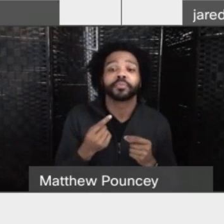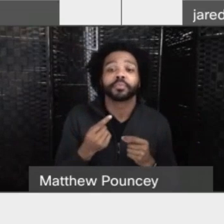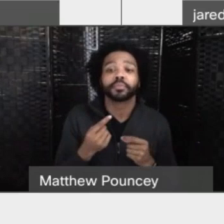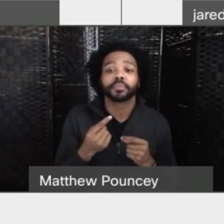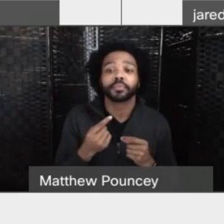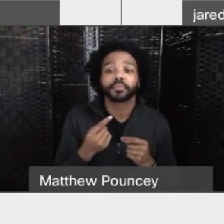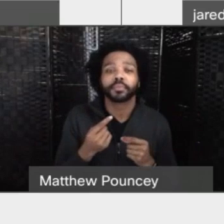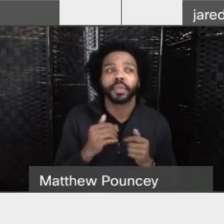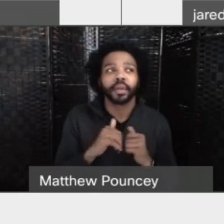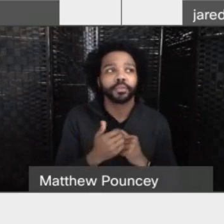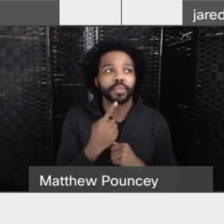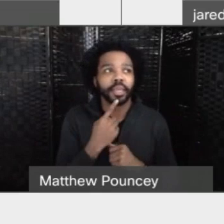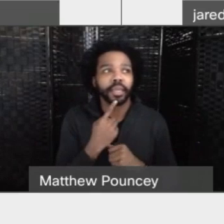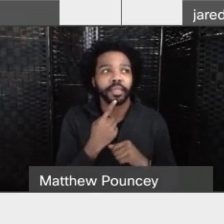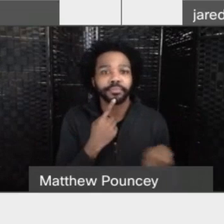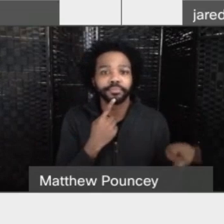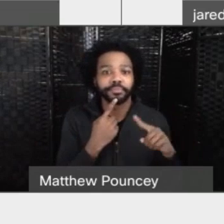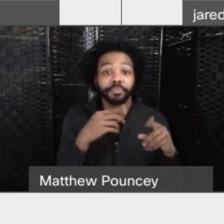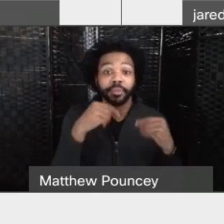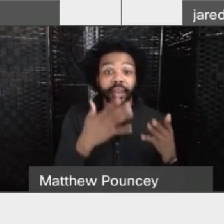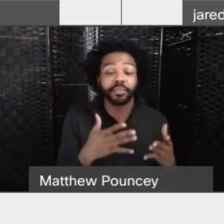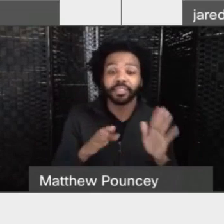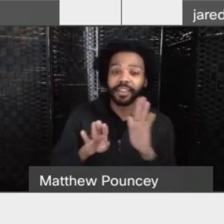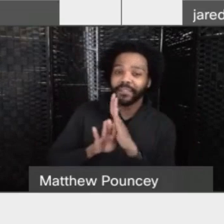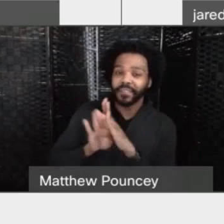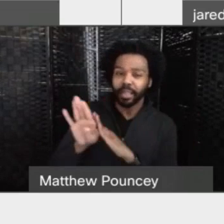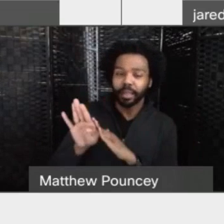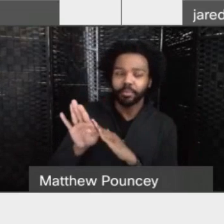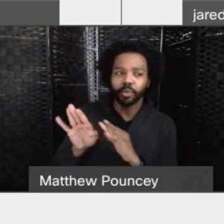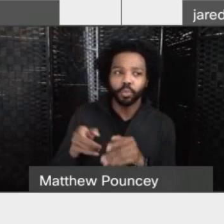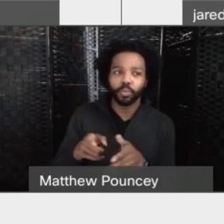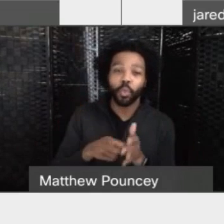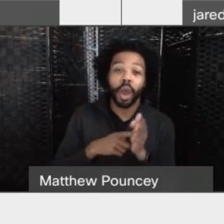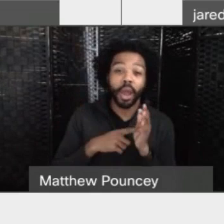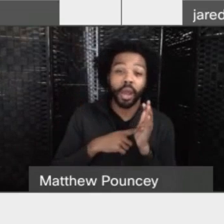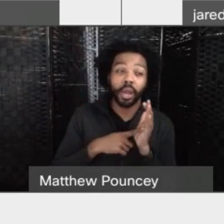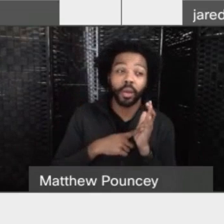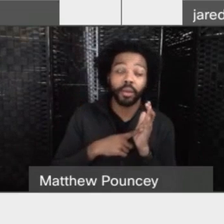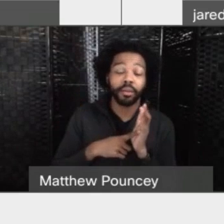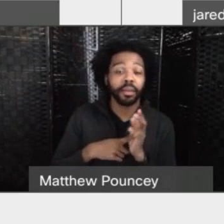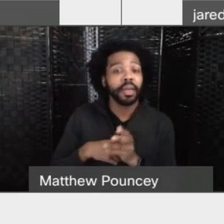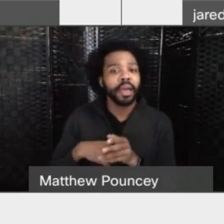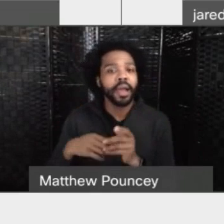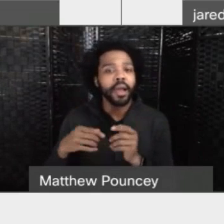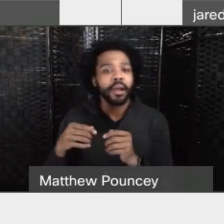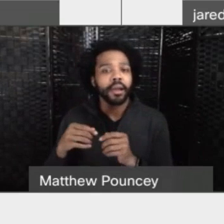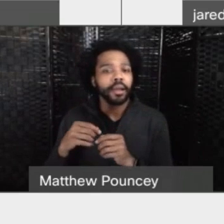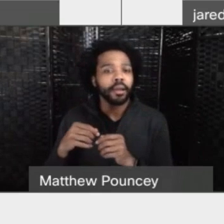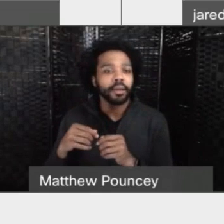how can I say this, developed or required consent on various vaccines.